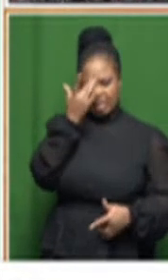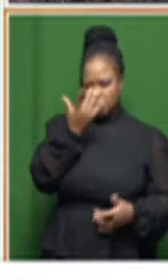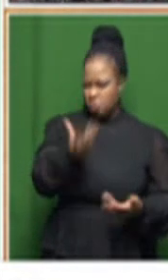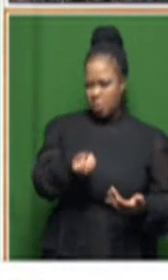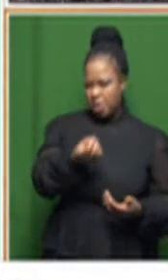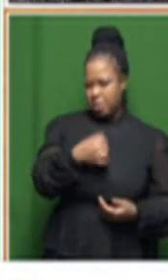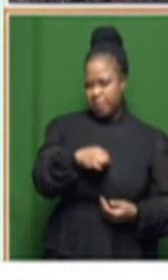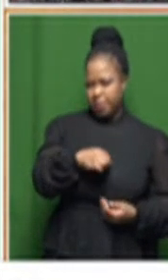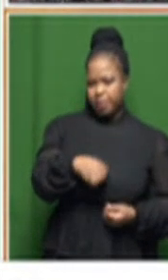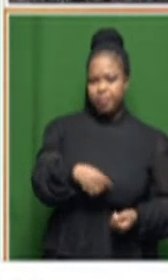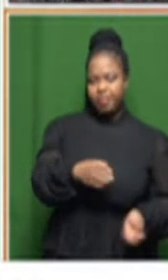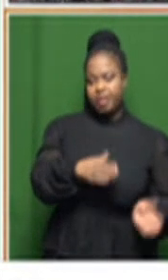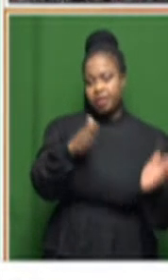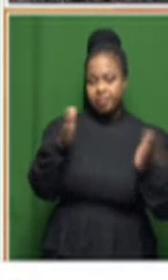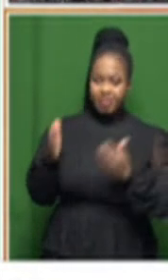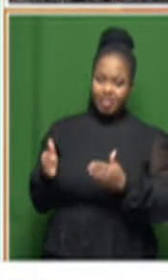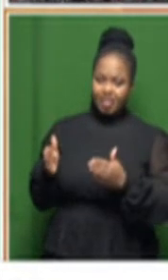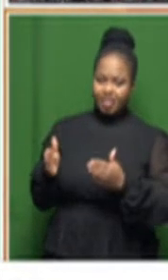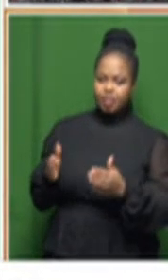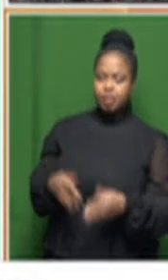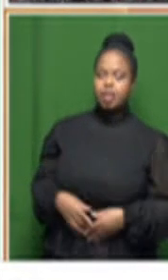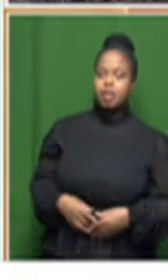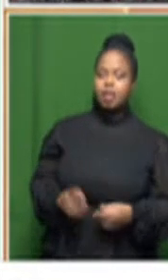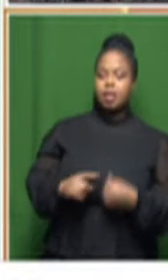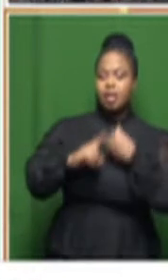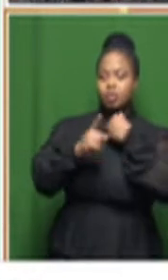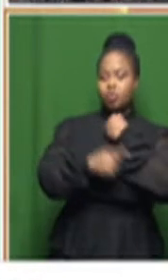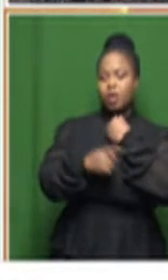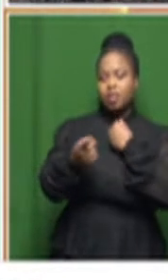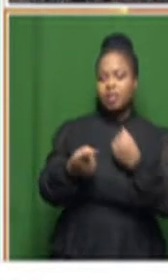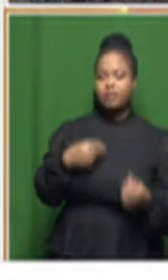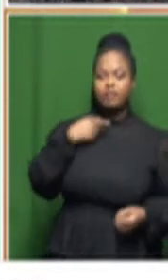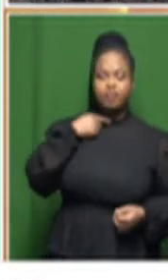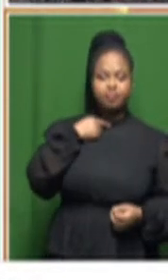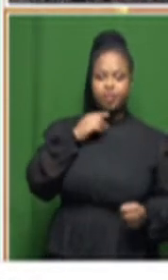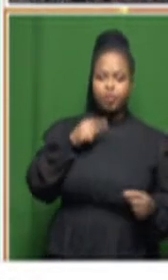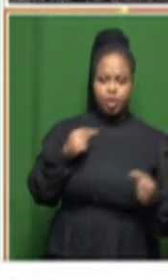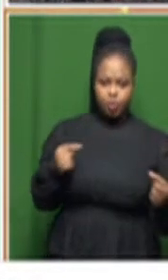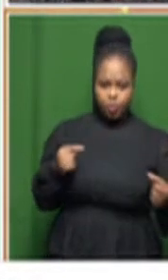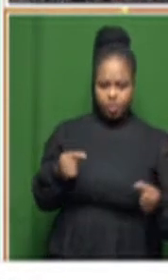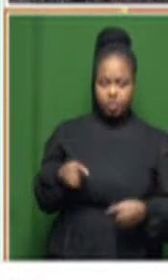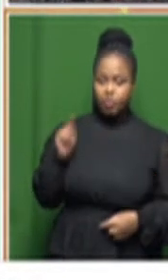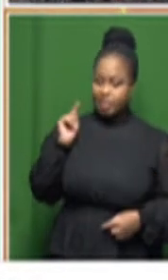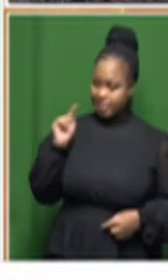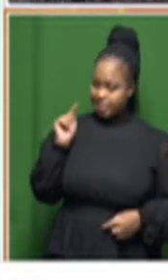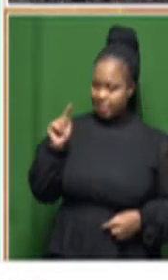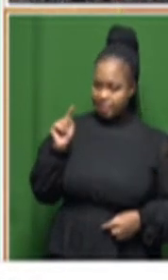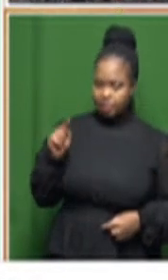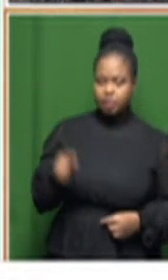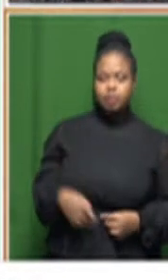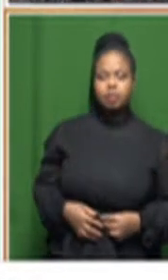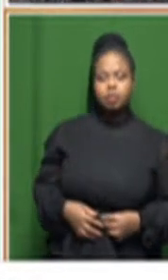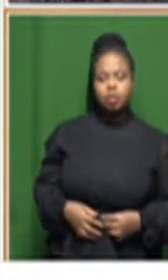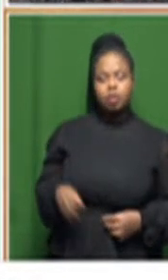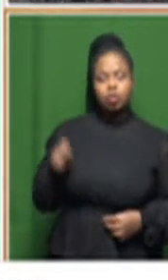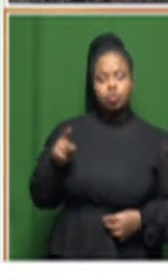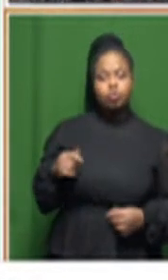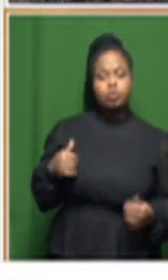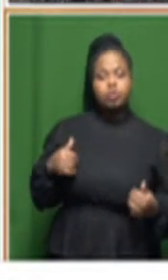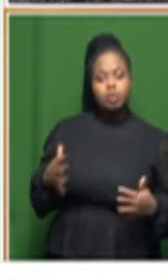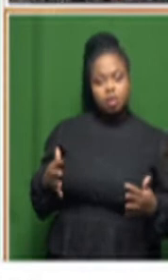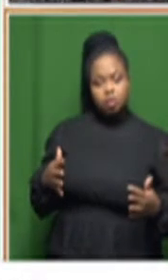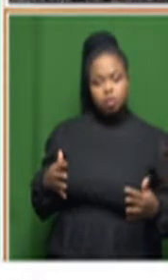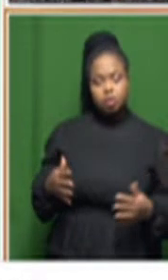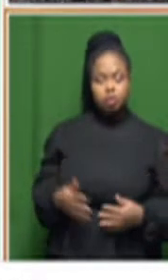it's a very unfortunate category, is the unclassifiable category. So this is then where you start off with